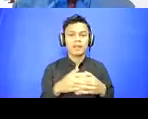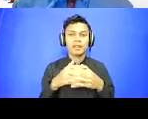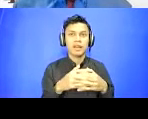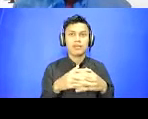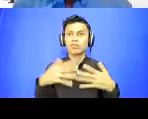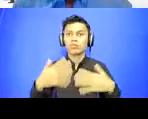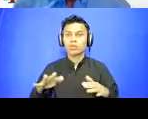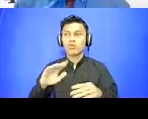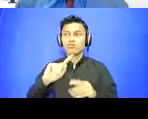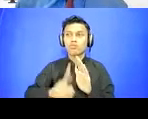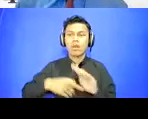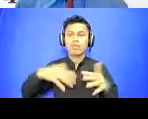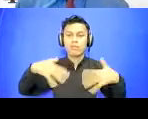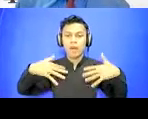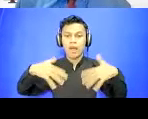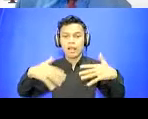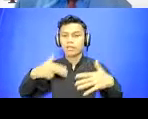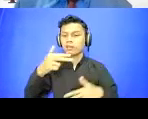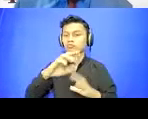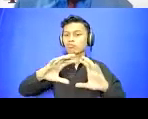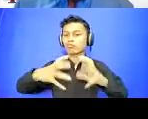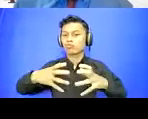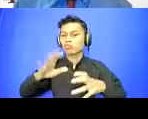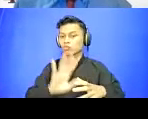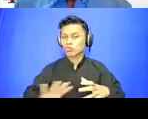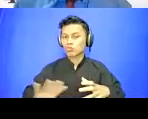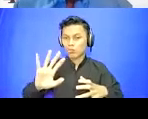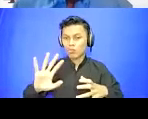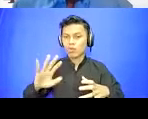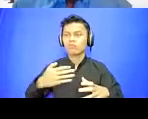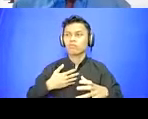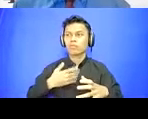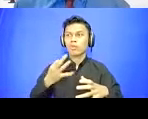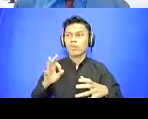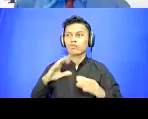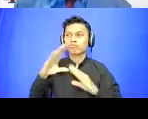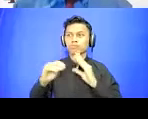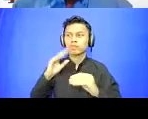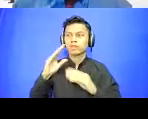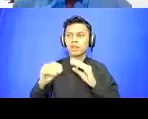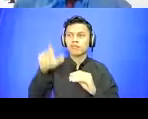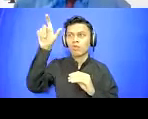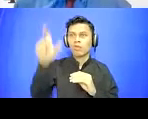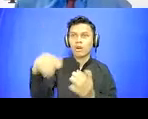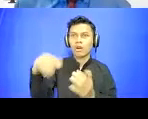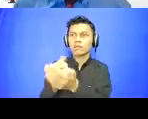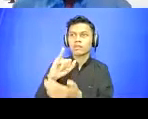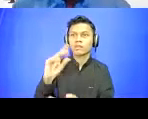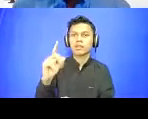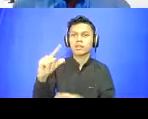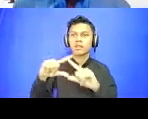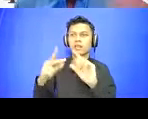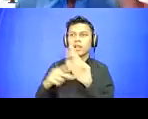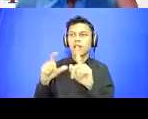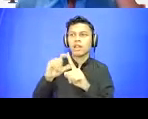to a colleague in Ireland that is developing these kinds of standards for professionals in Ireland. This is happening